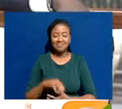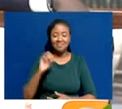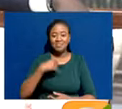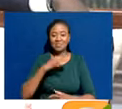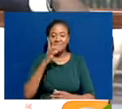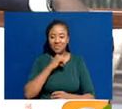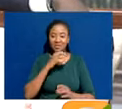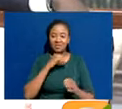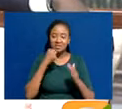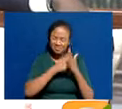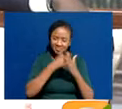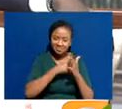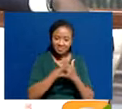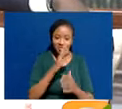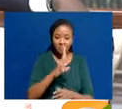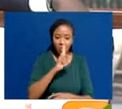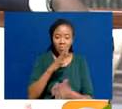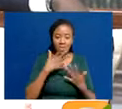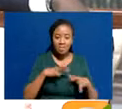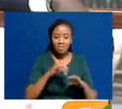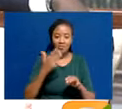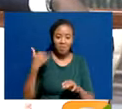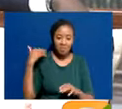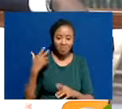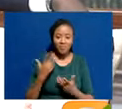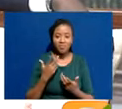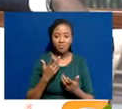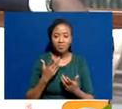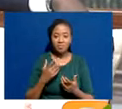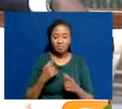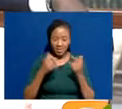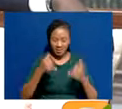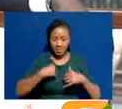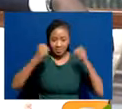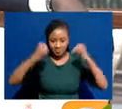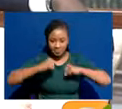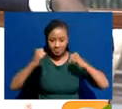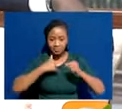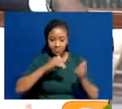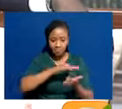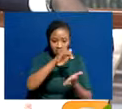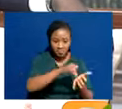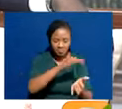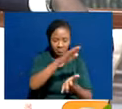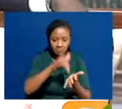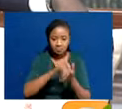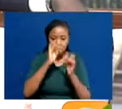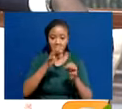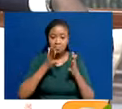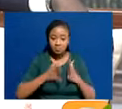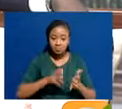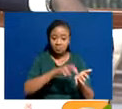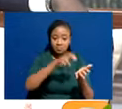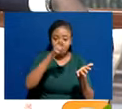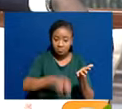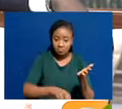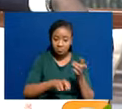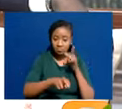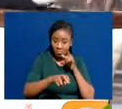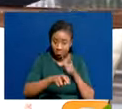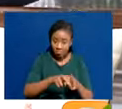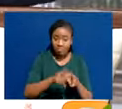from 2015. But we've agreed on designated spots. If you're dropping somebody in a spot that's not